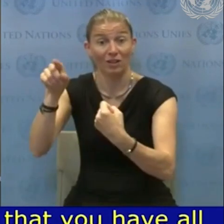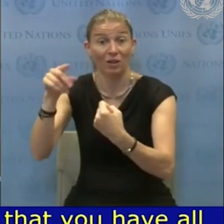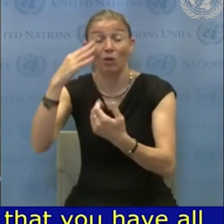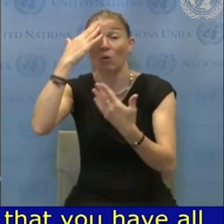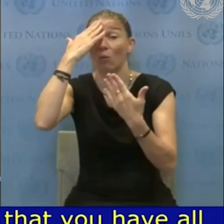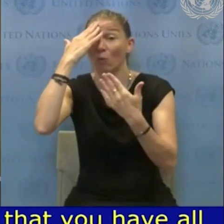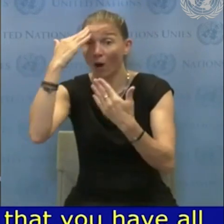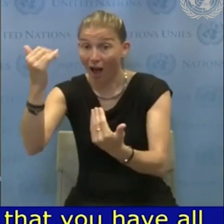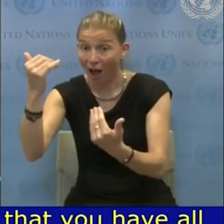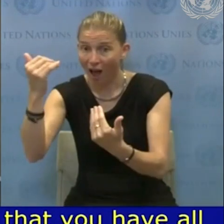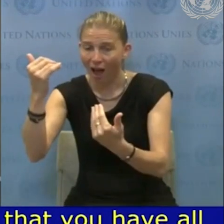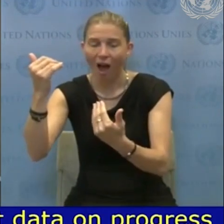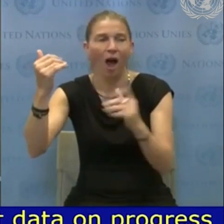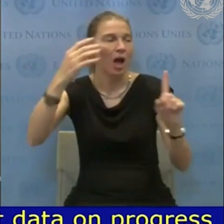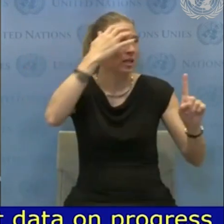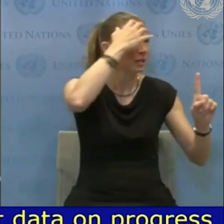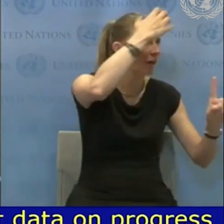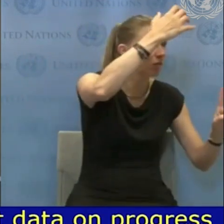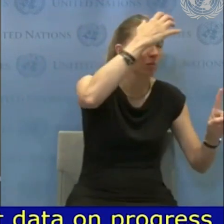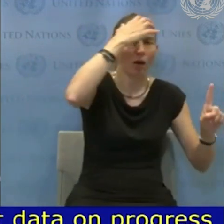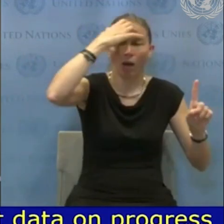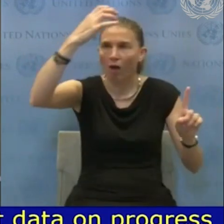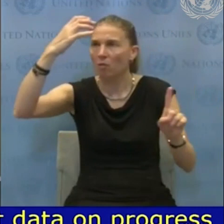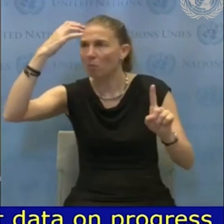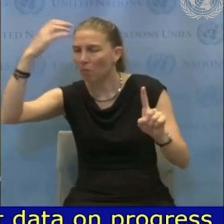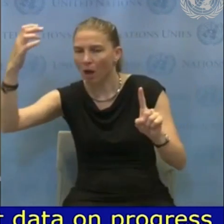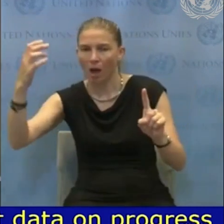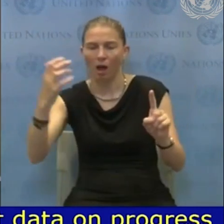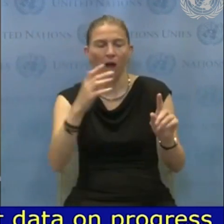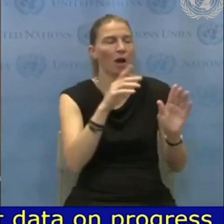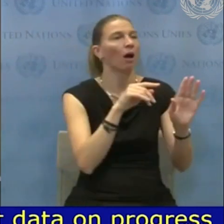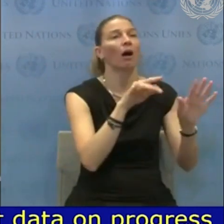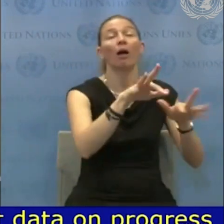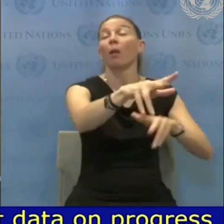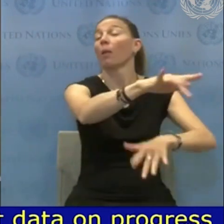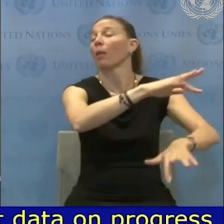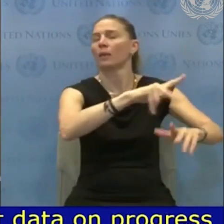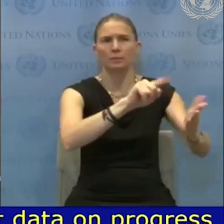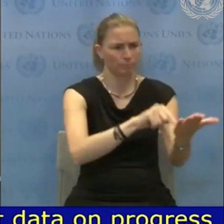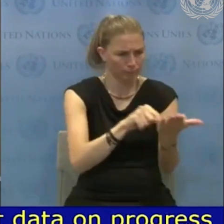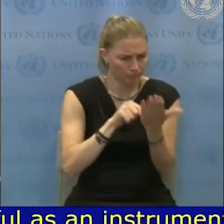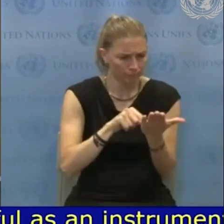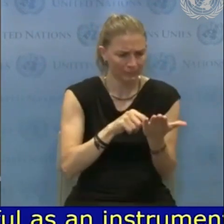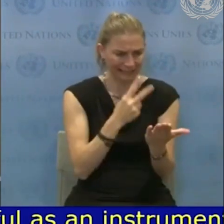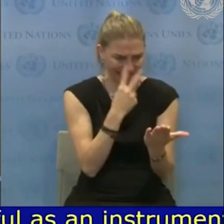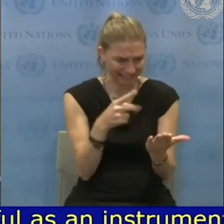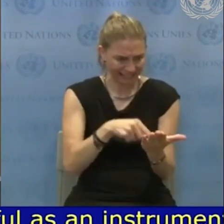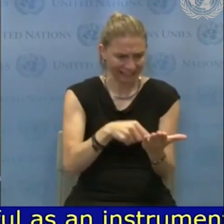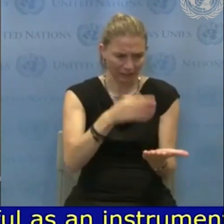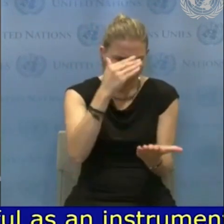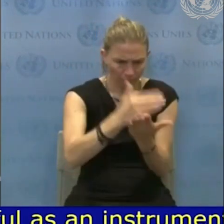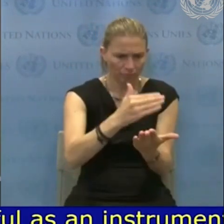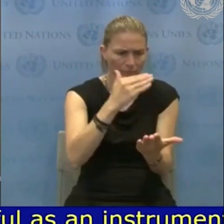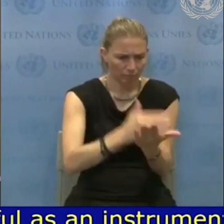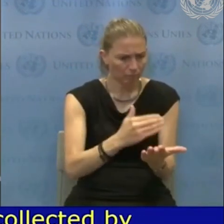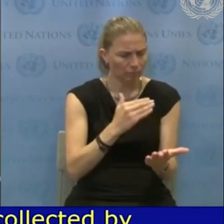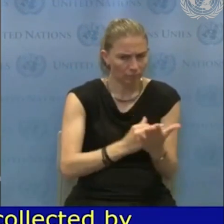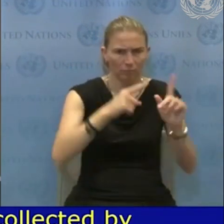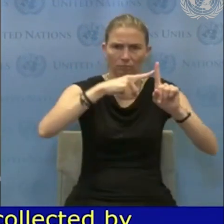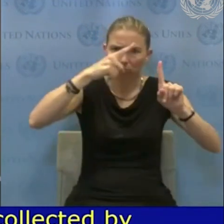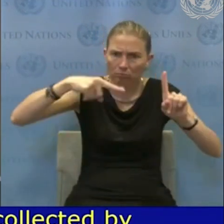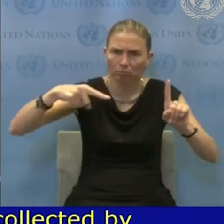by governments to report progress on the goals it's the raw material for accountability and the backbone of decision